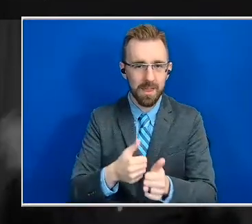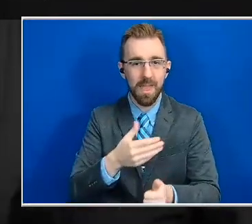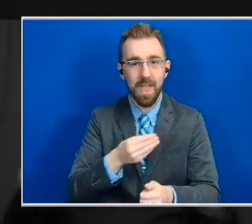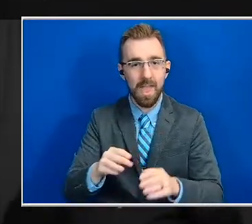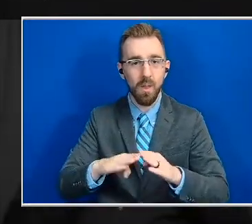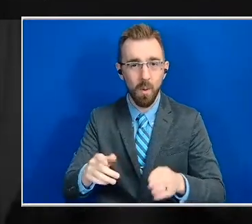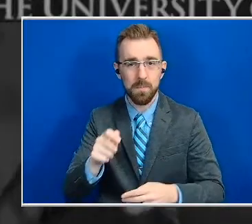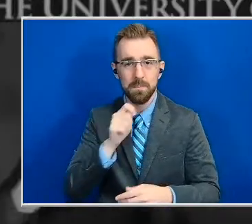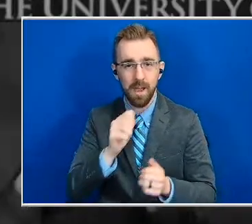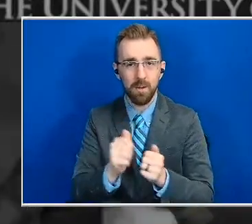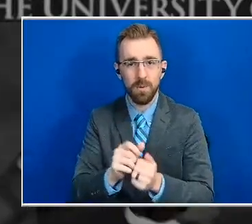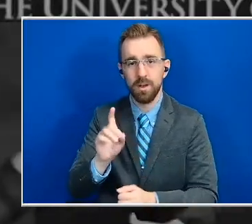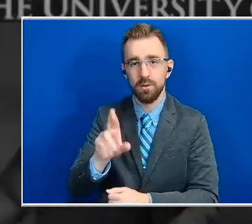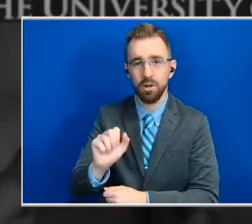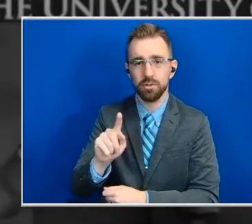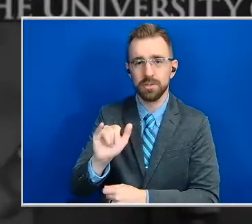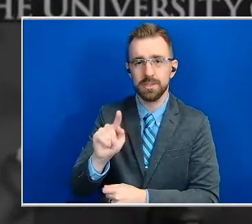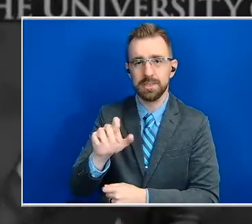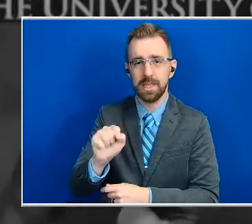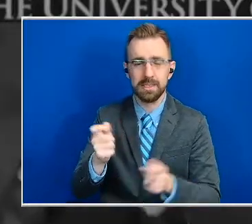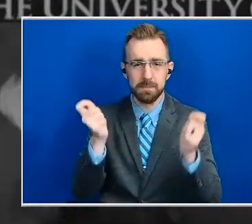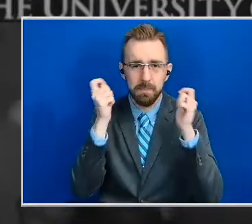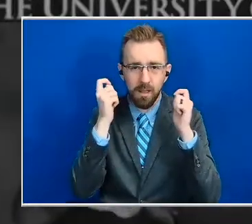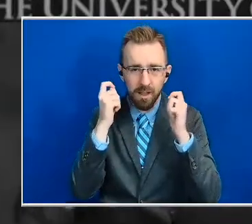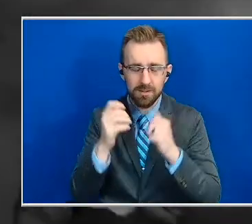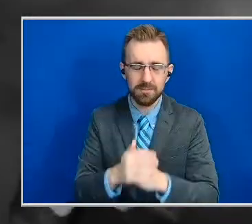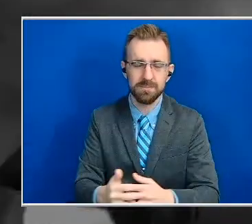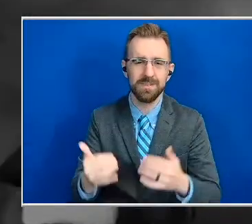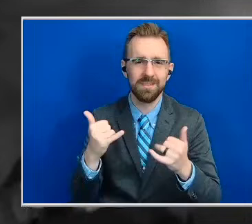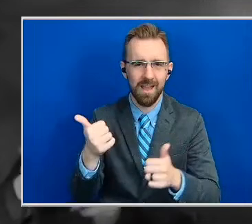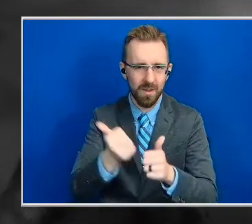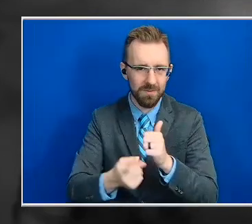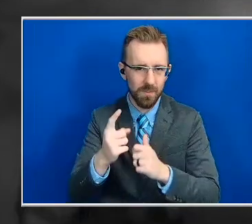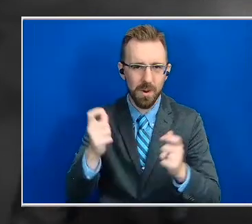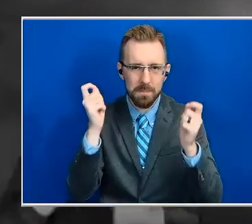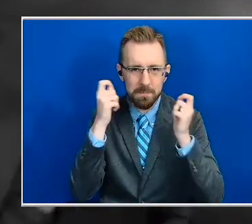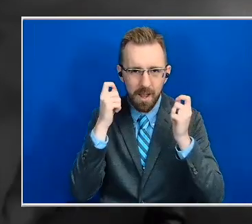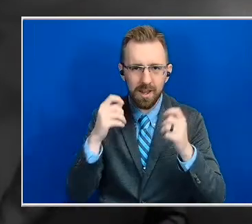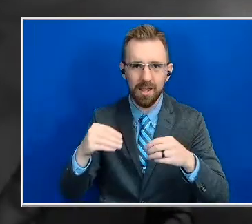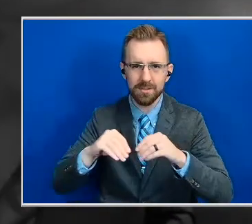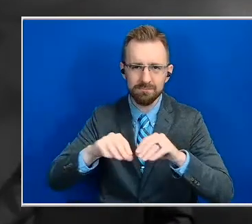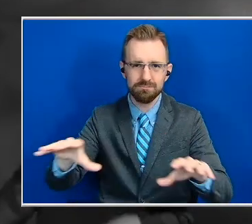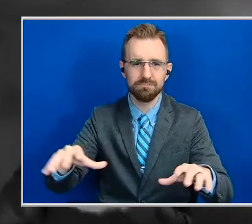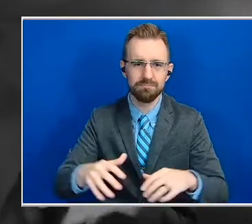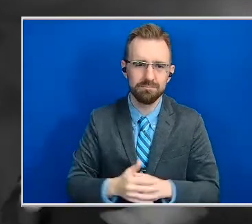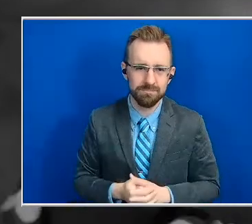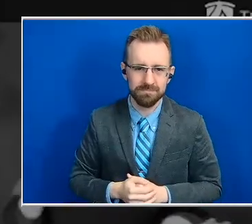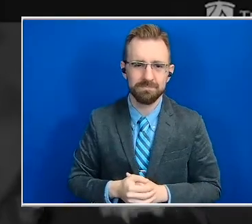Dr. Stites podcast. Now everywhere podcasts are available.